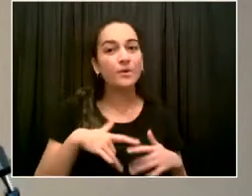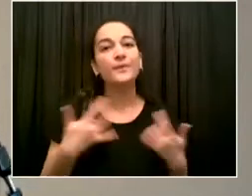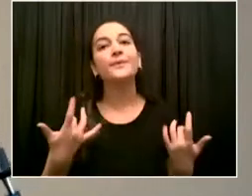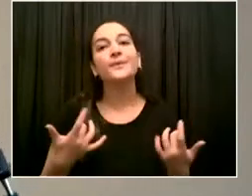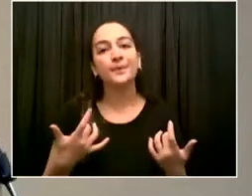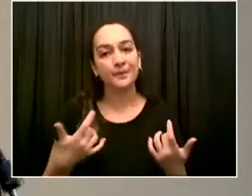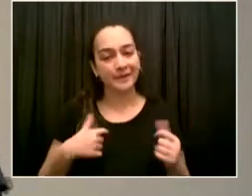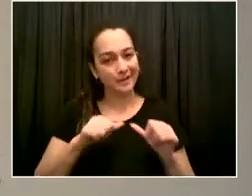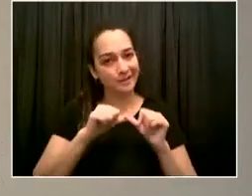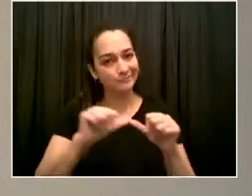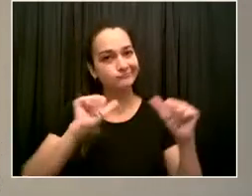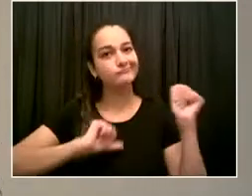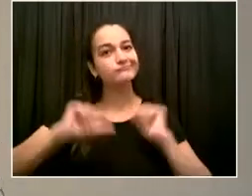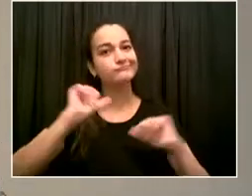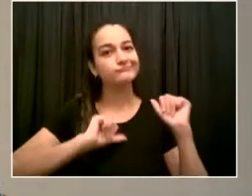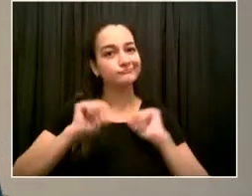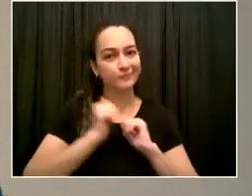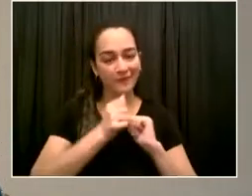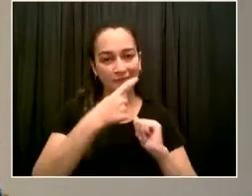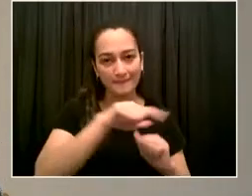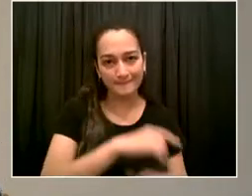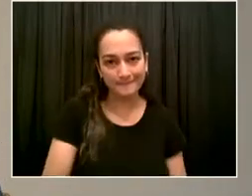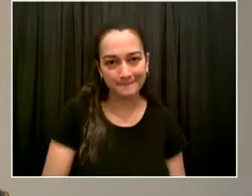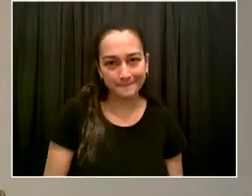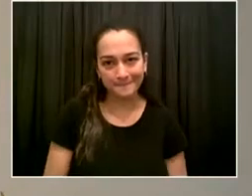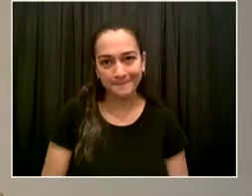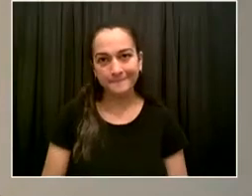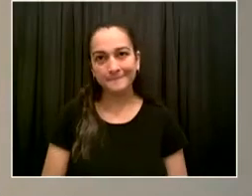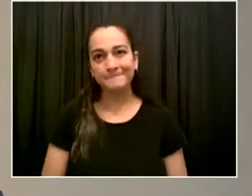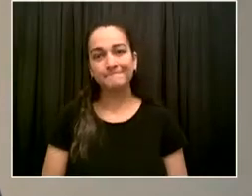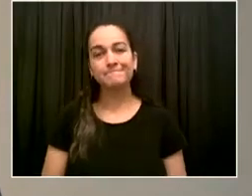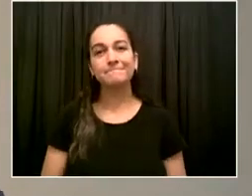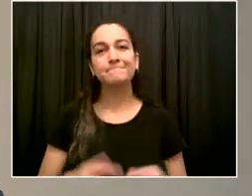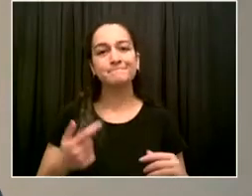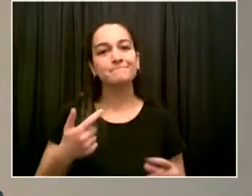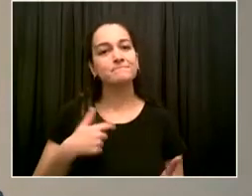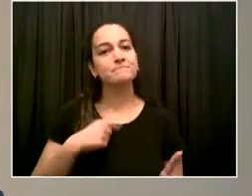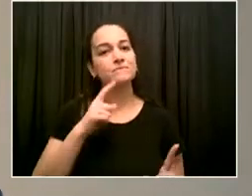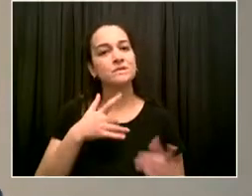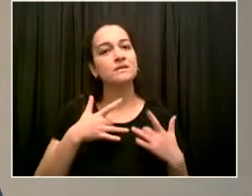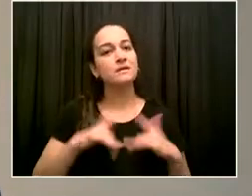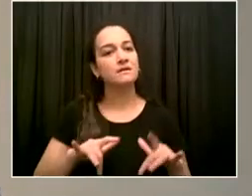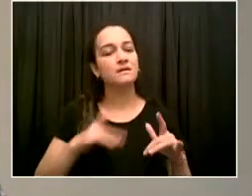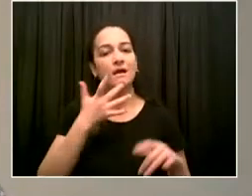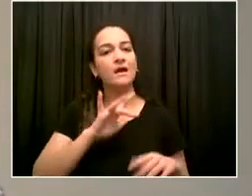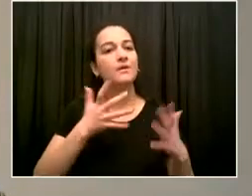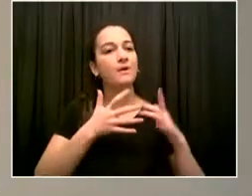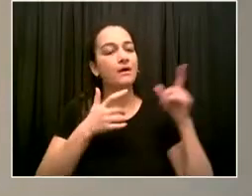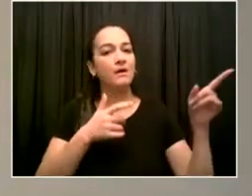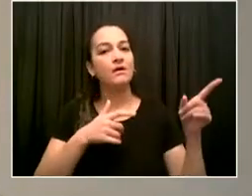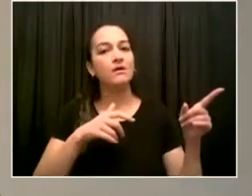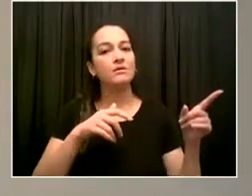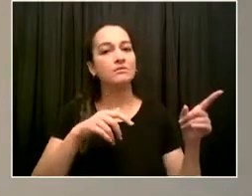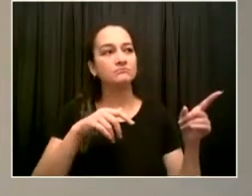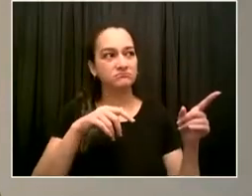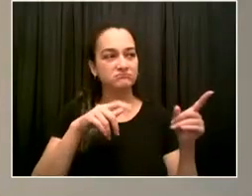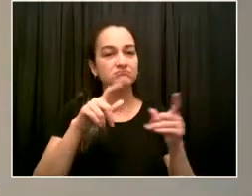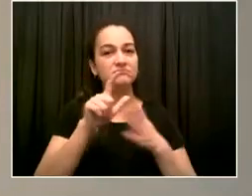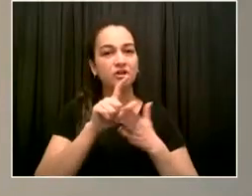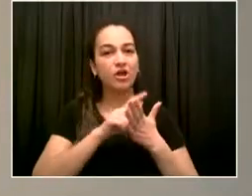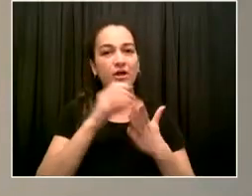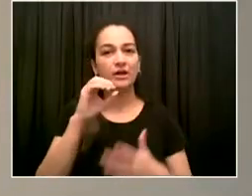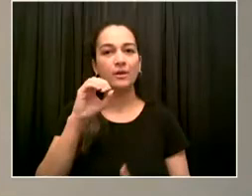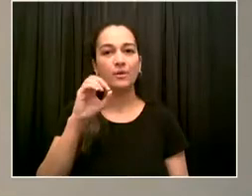shoot in New York to have that livelihood. And I am just one of many people, cast and crews of